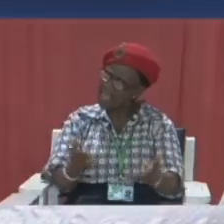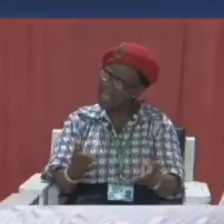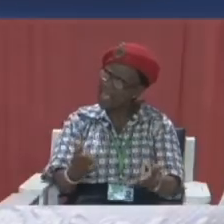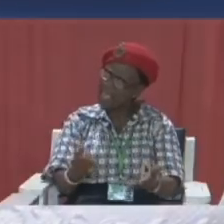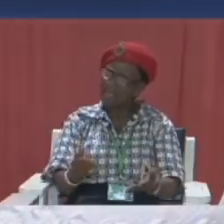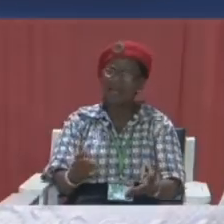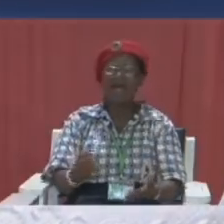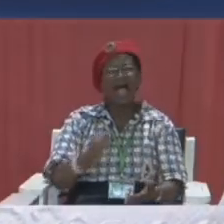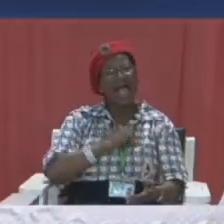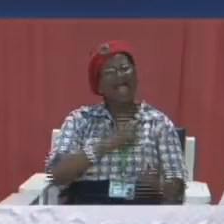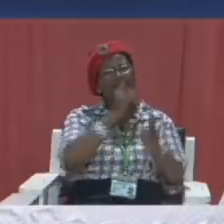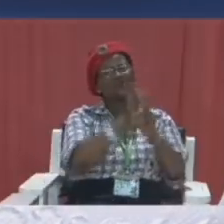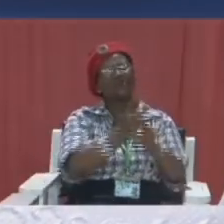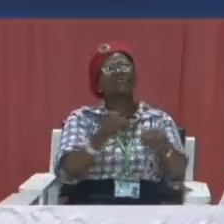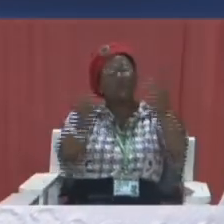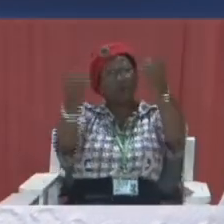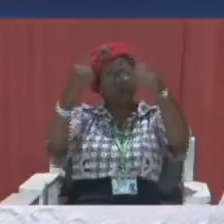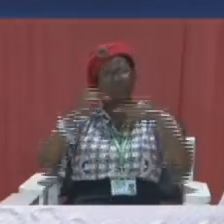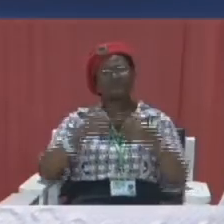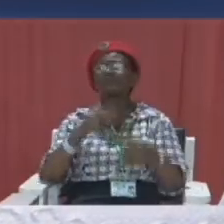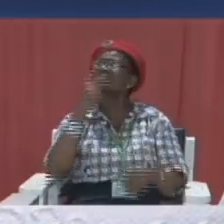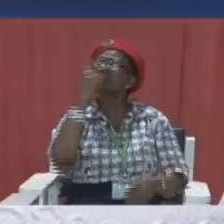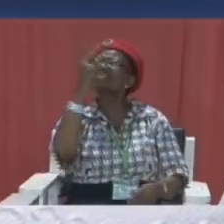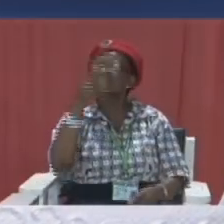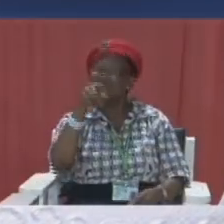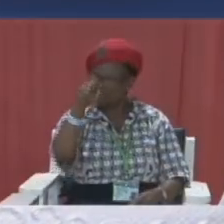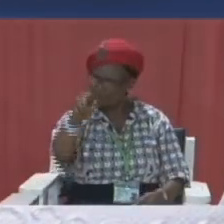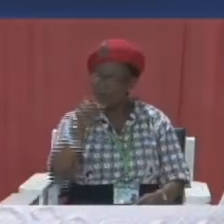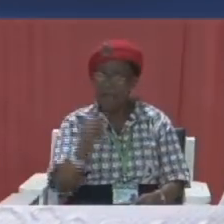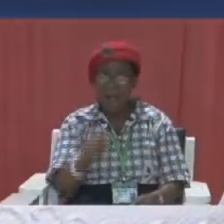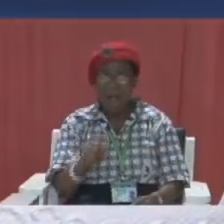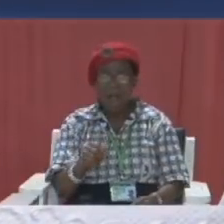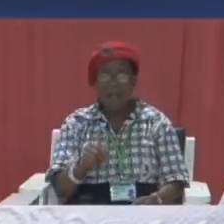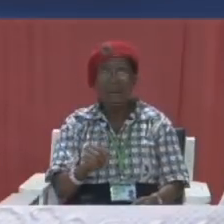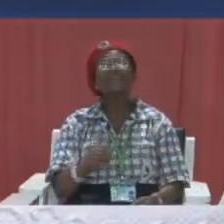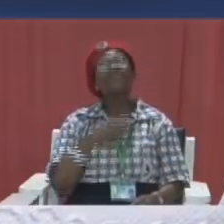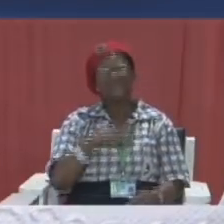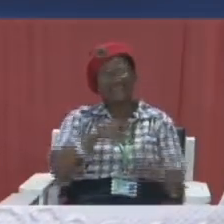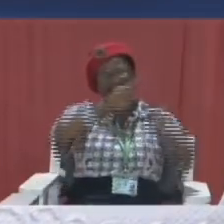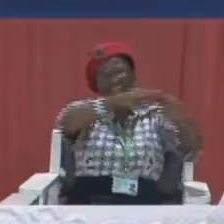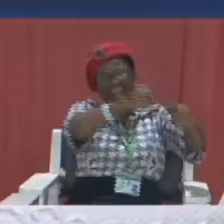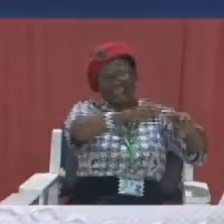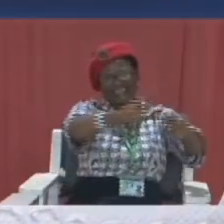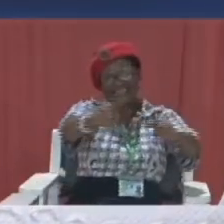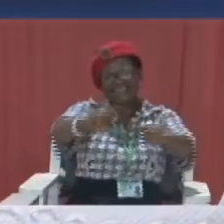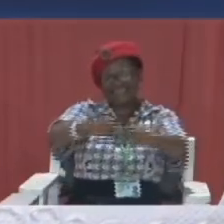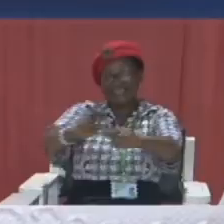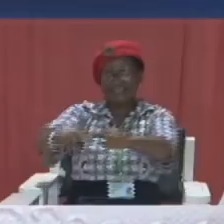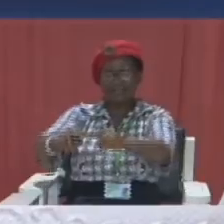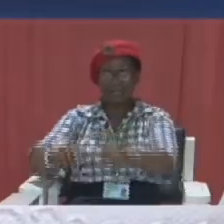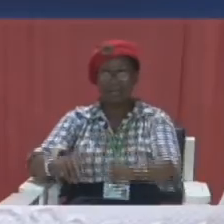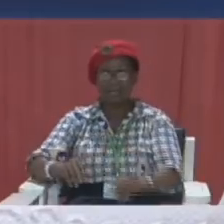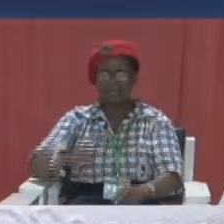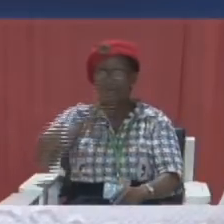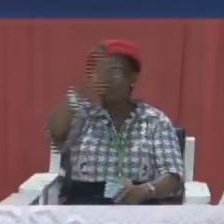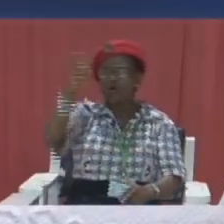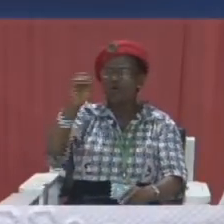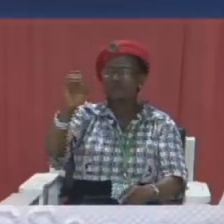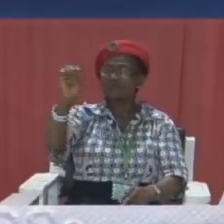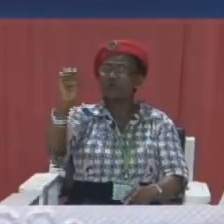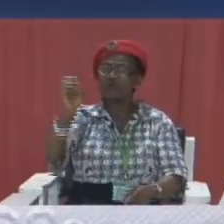come to see you. Please sit down. Joe ran to Mama.